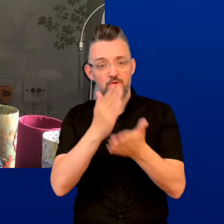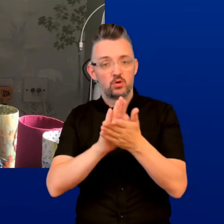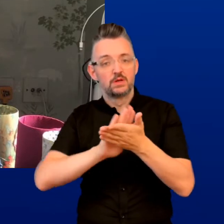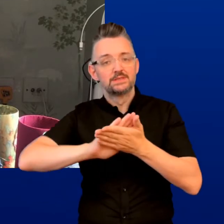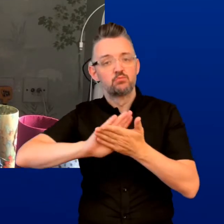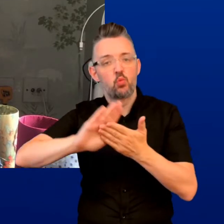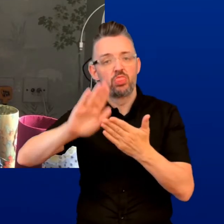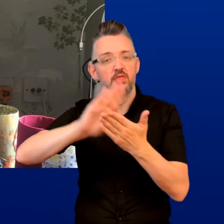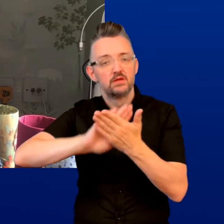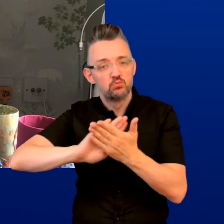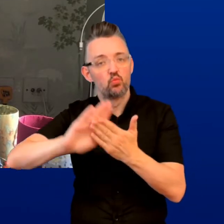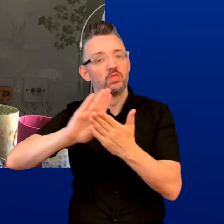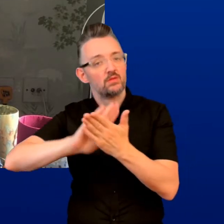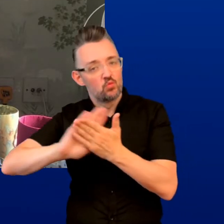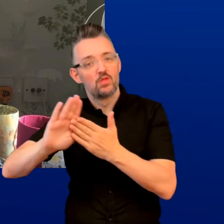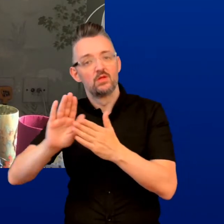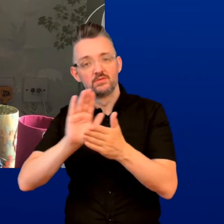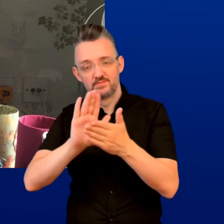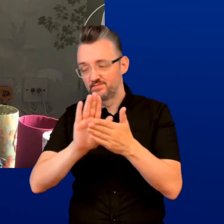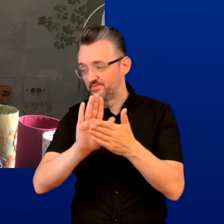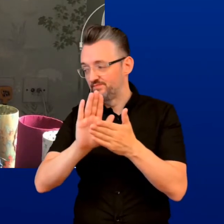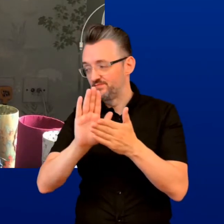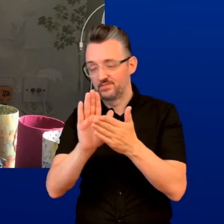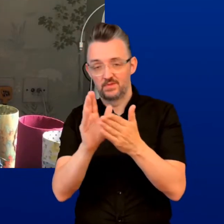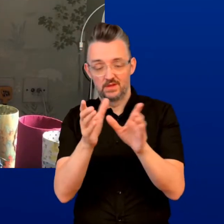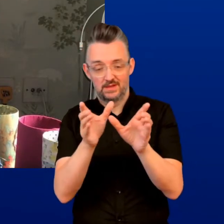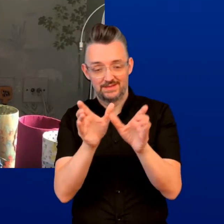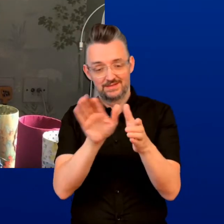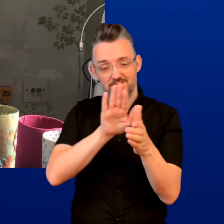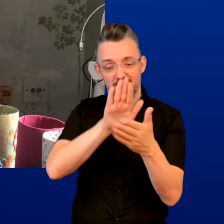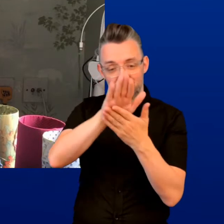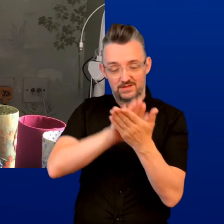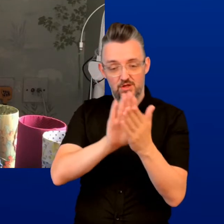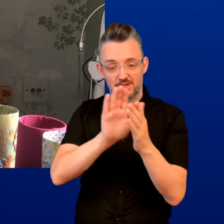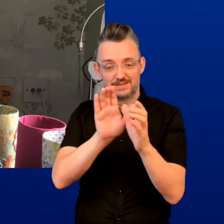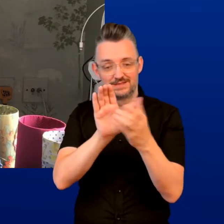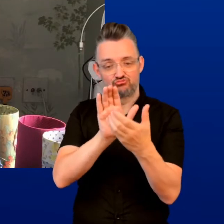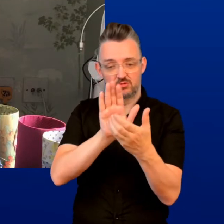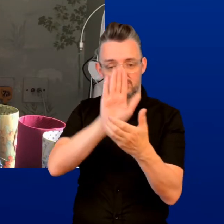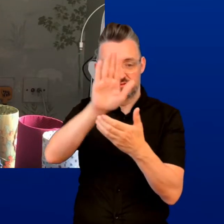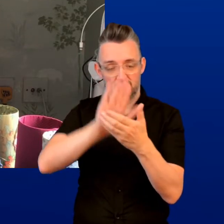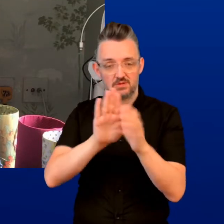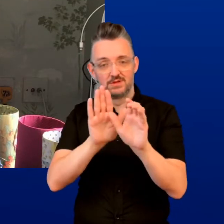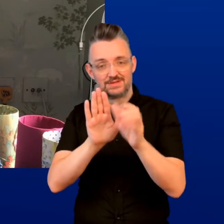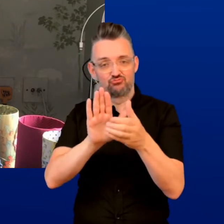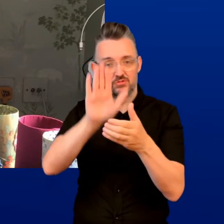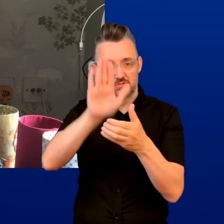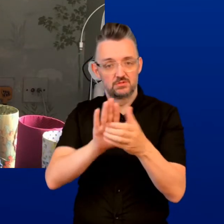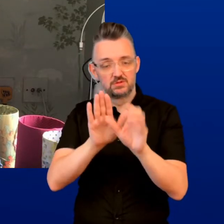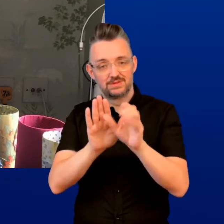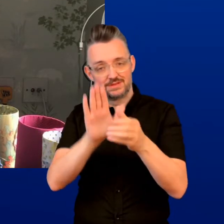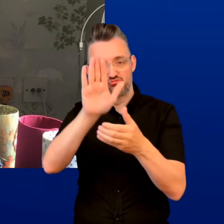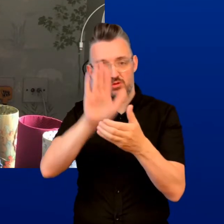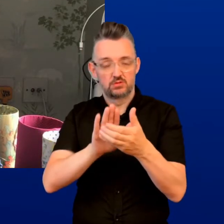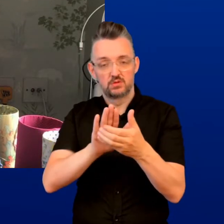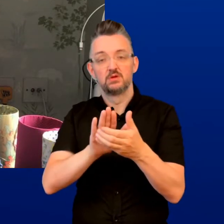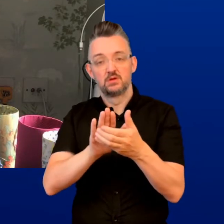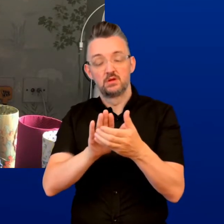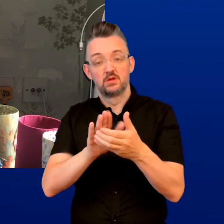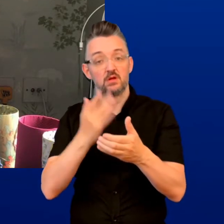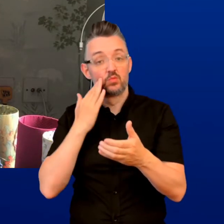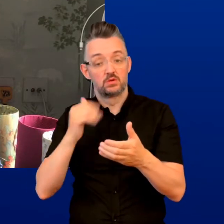smoothed. So just turn it round, just gently, wee bits at a time.